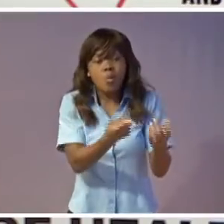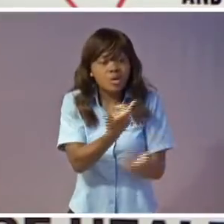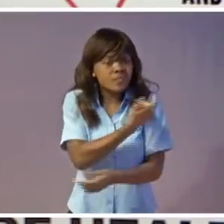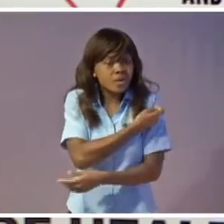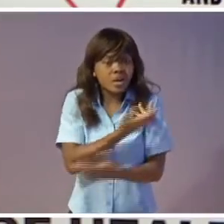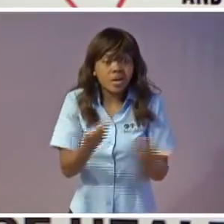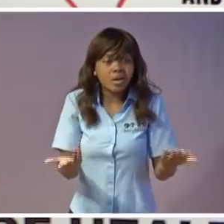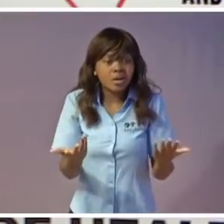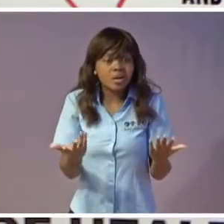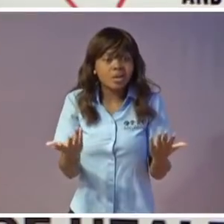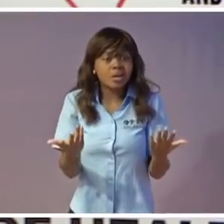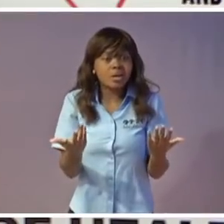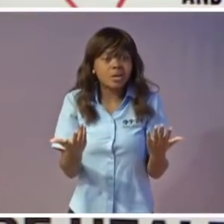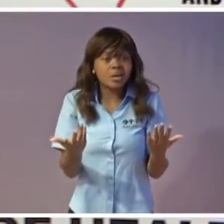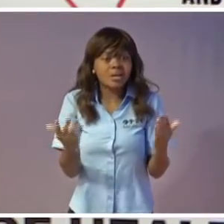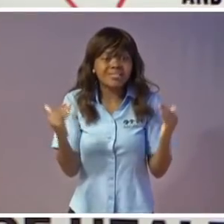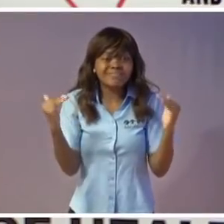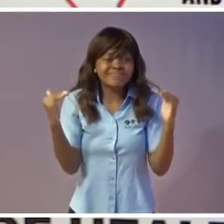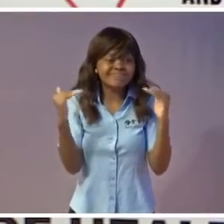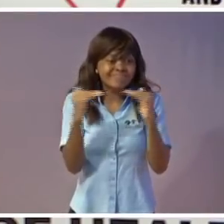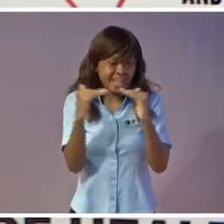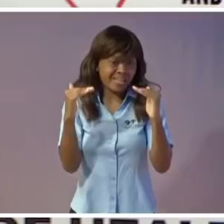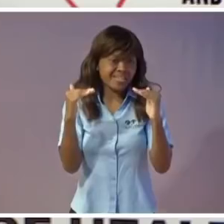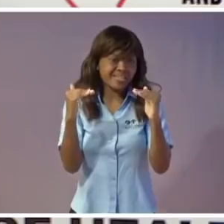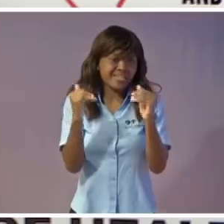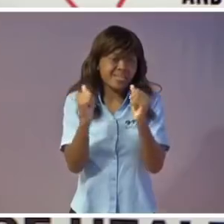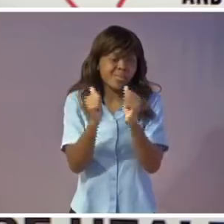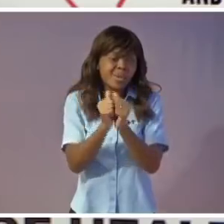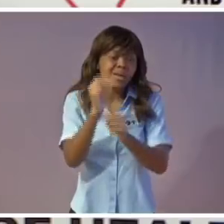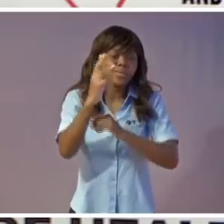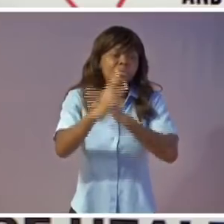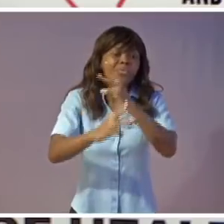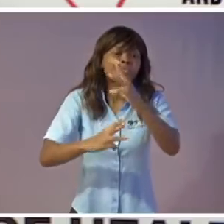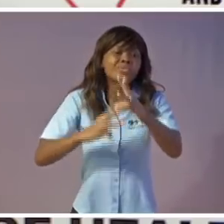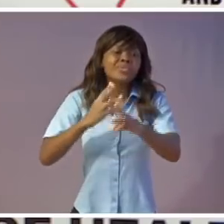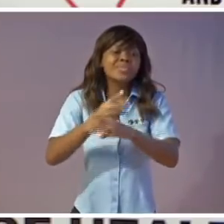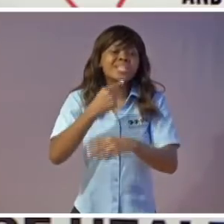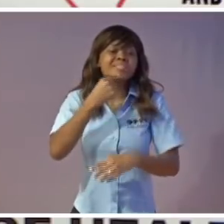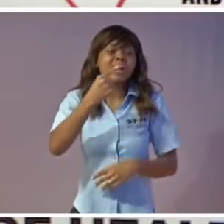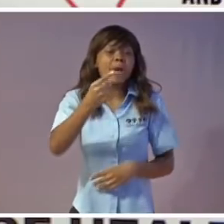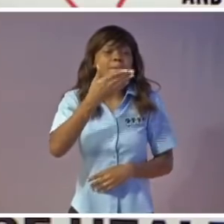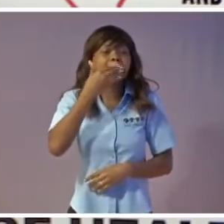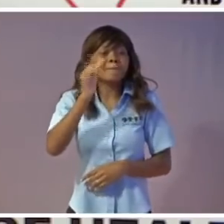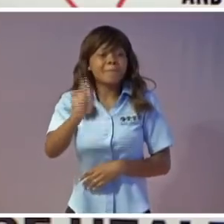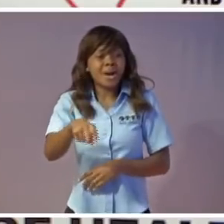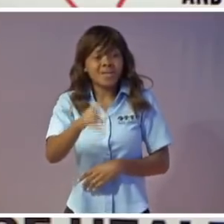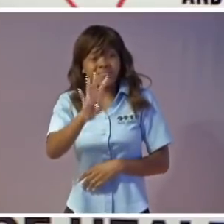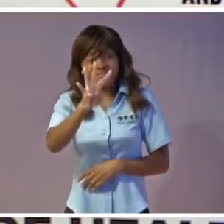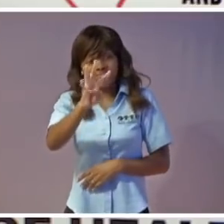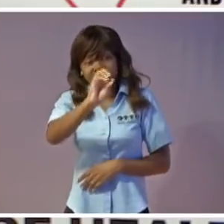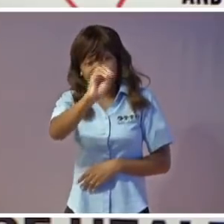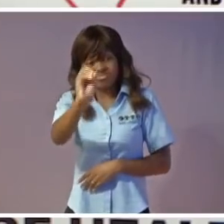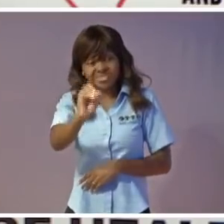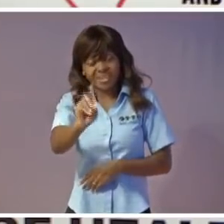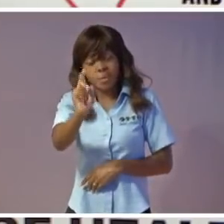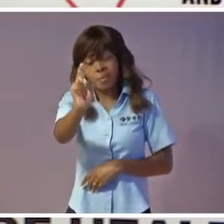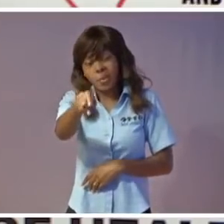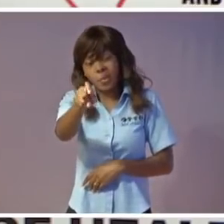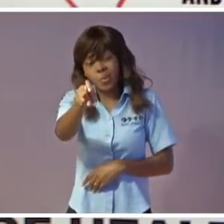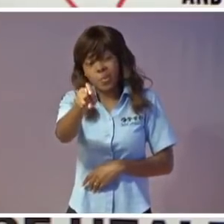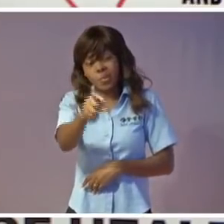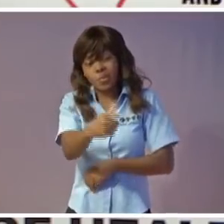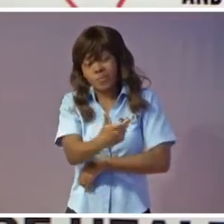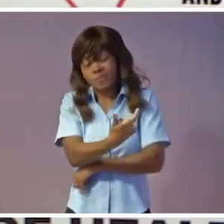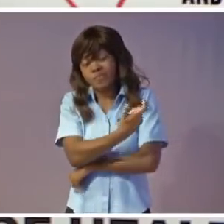commitment to vaccinate at least 40% of our population according to WHO's